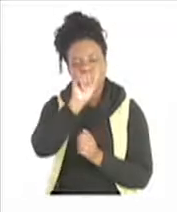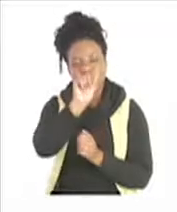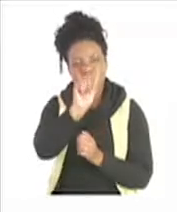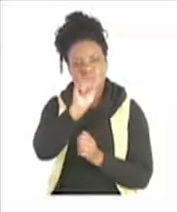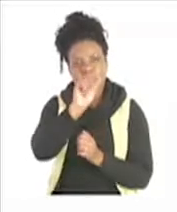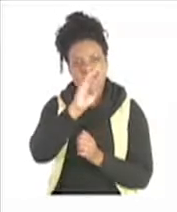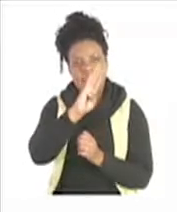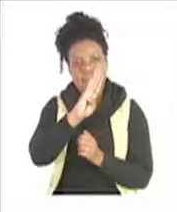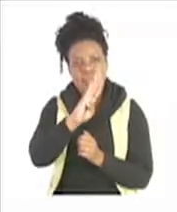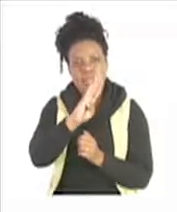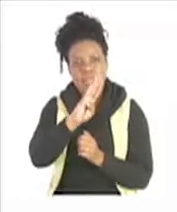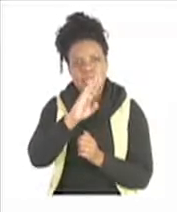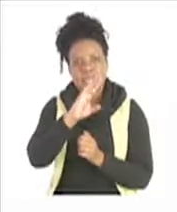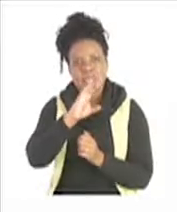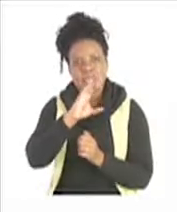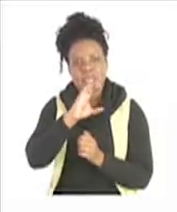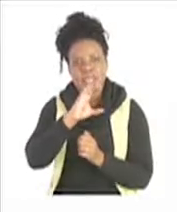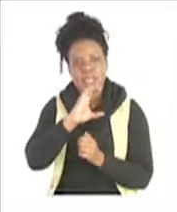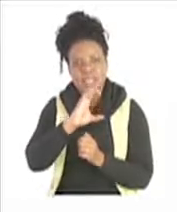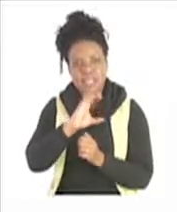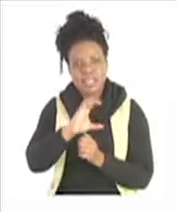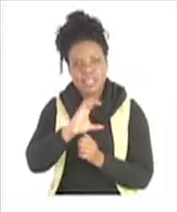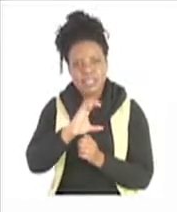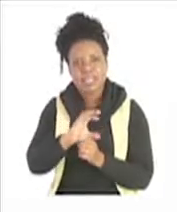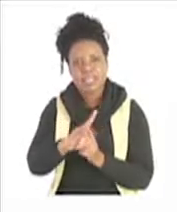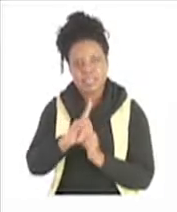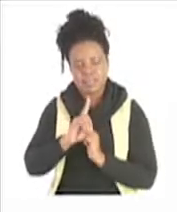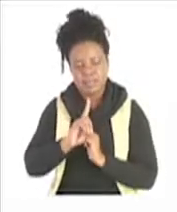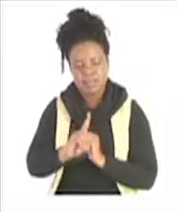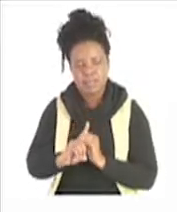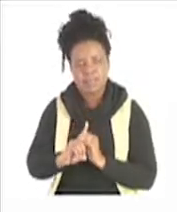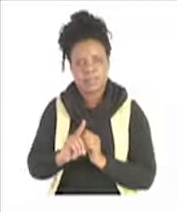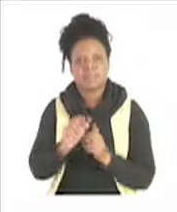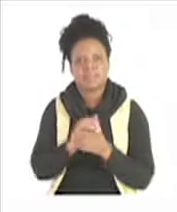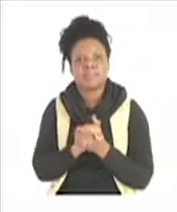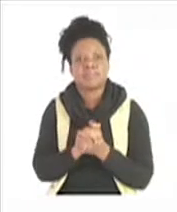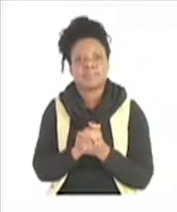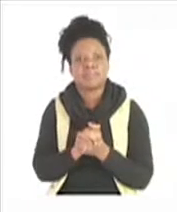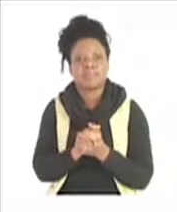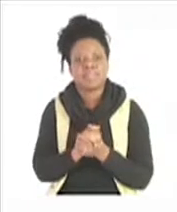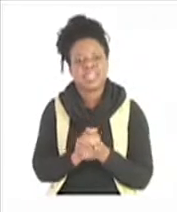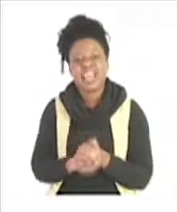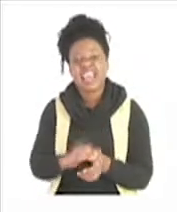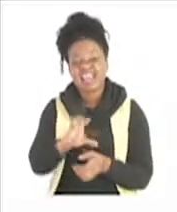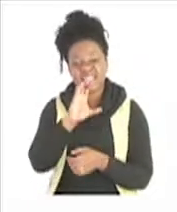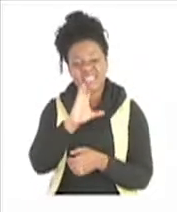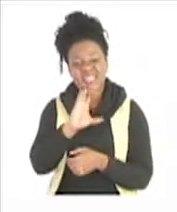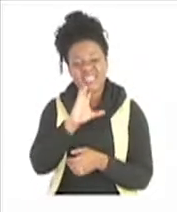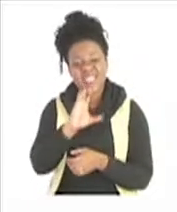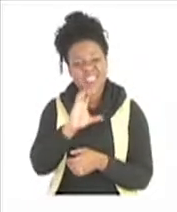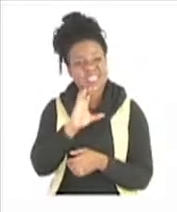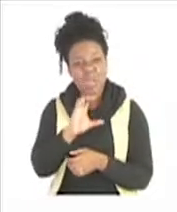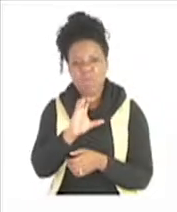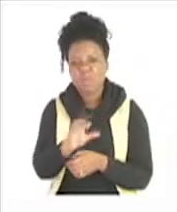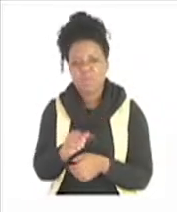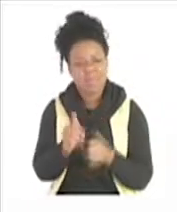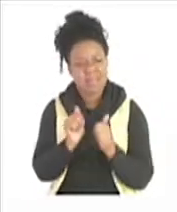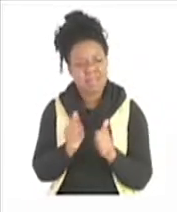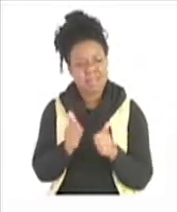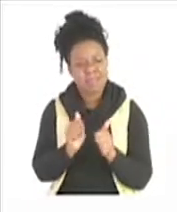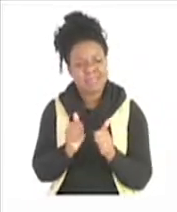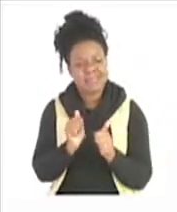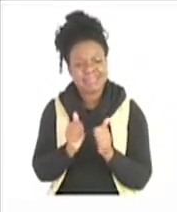minus 150 divided by 2. Also a very, very nice BODMAS sum because there's a